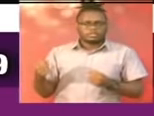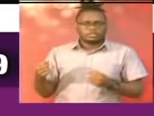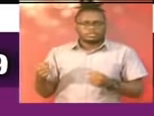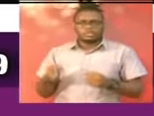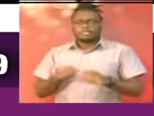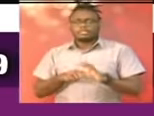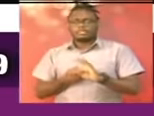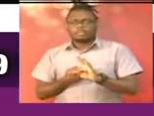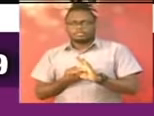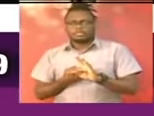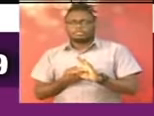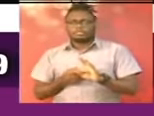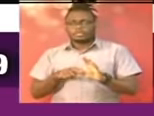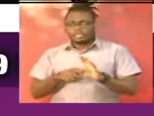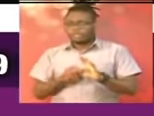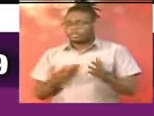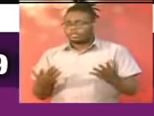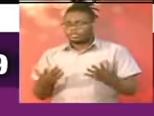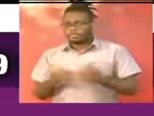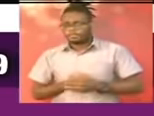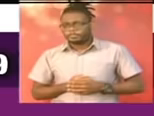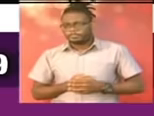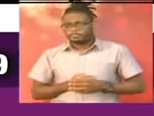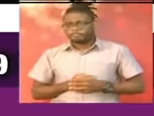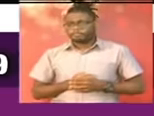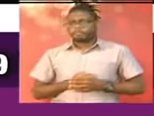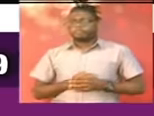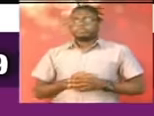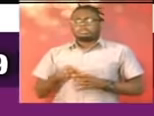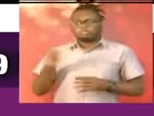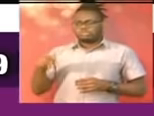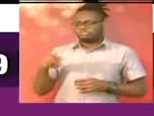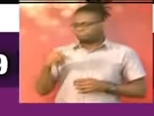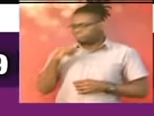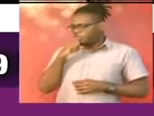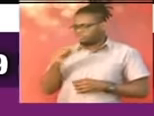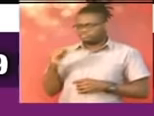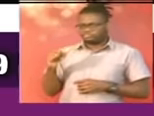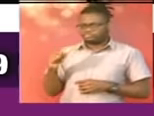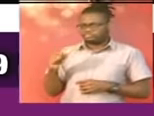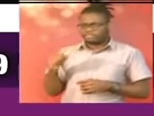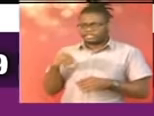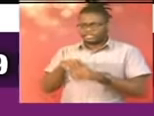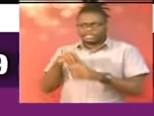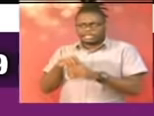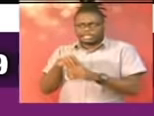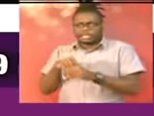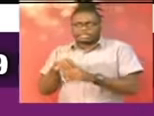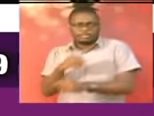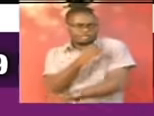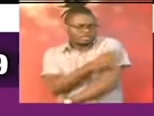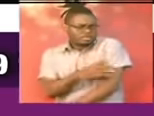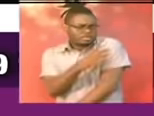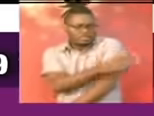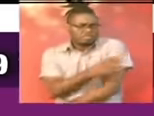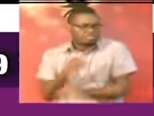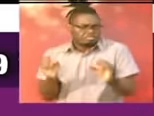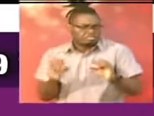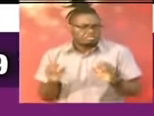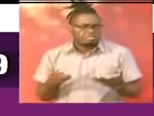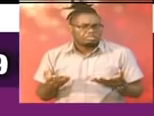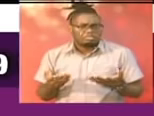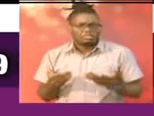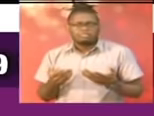in a clinic or in an elderly home or somewhere where the Ministry of Health knows that they